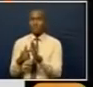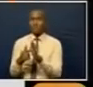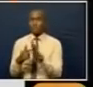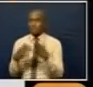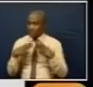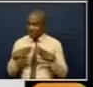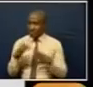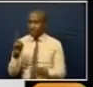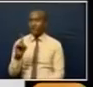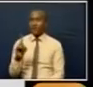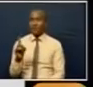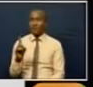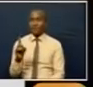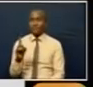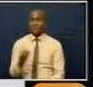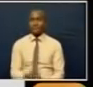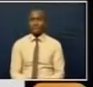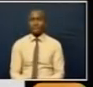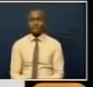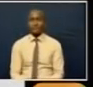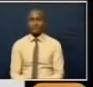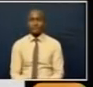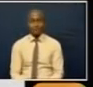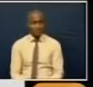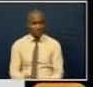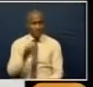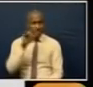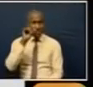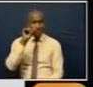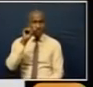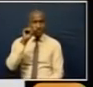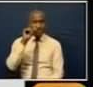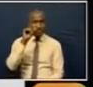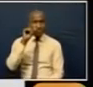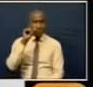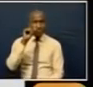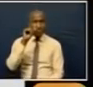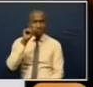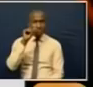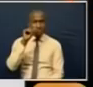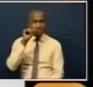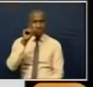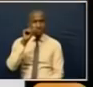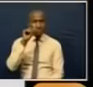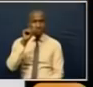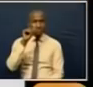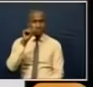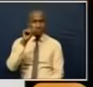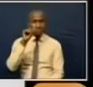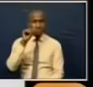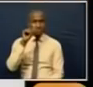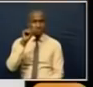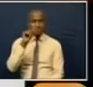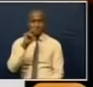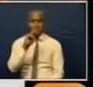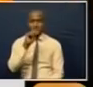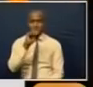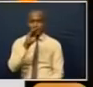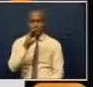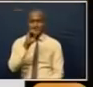of Nairobi. Absolutely. I'm going to read a couple of tweets if I can. Monica, I'll go to yours in a second, but there's your good friend Kabando wa